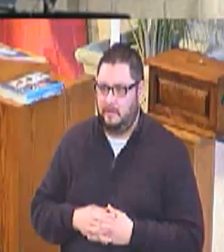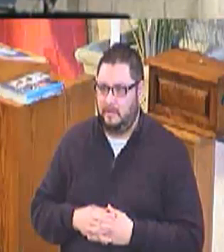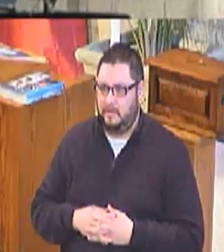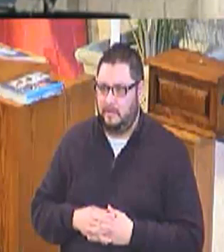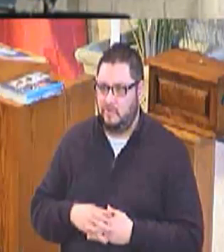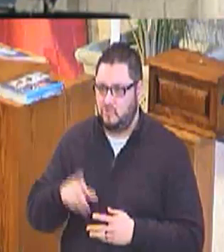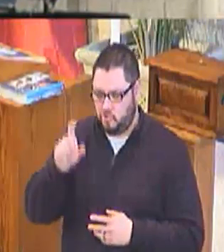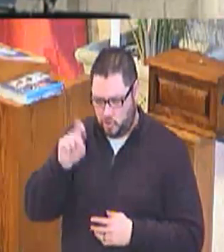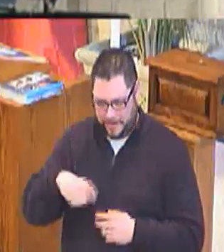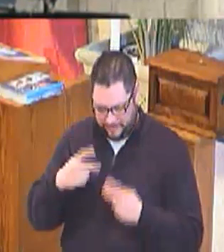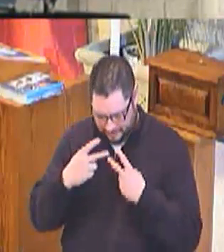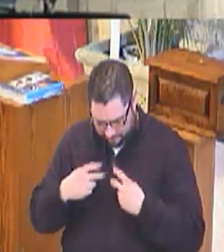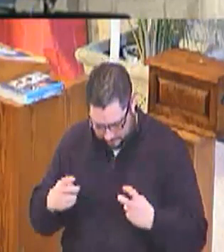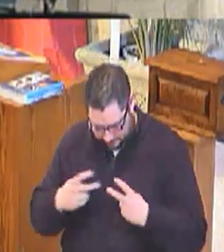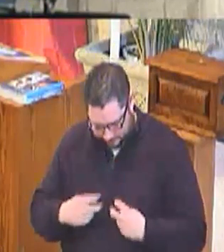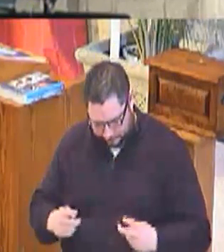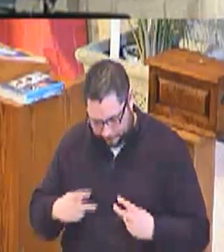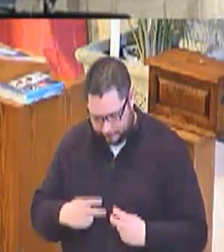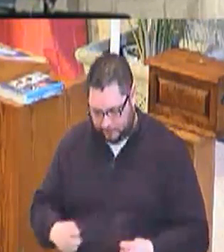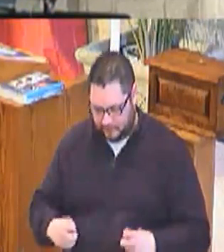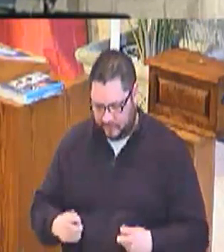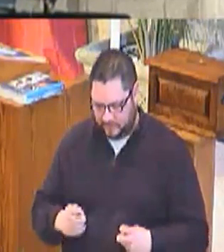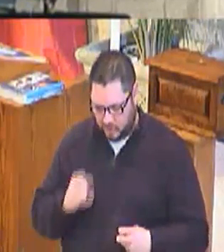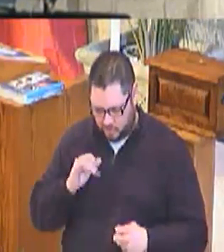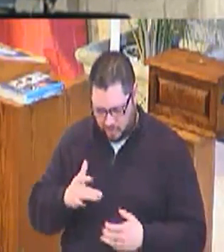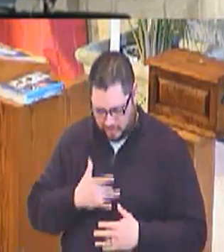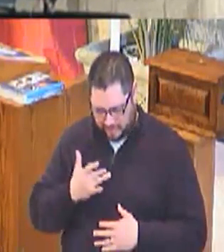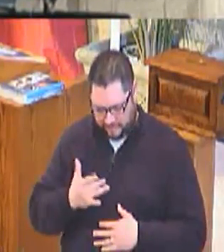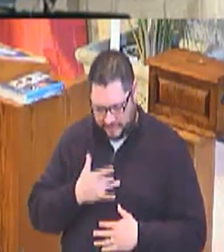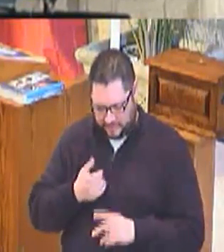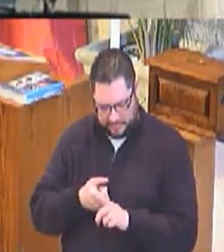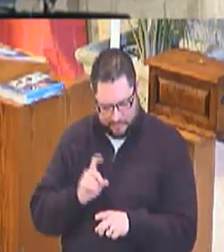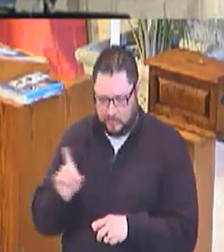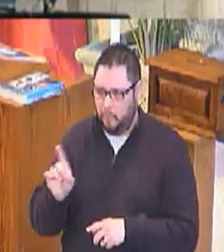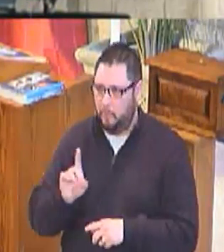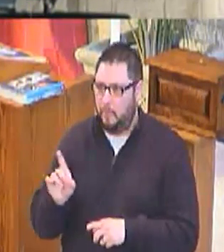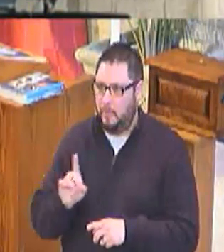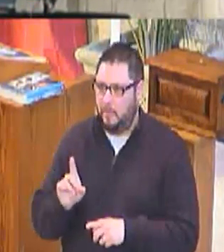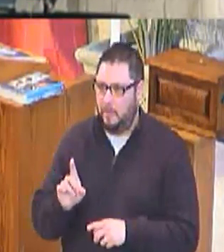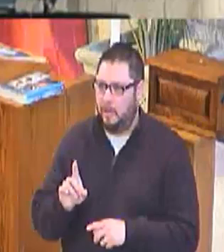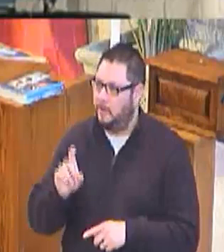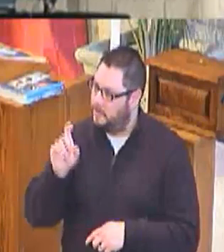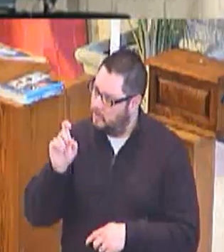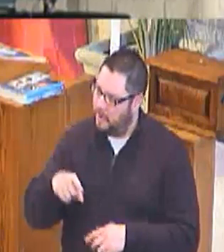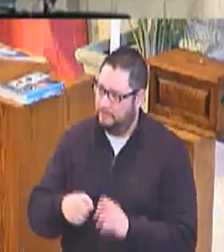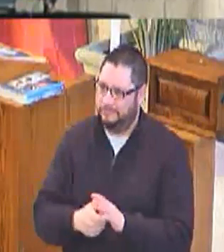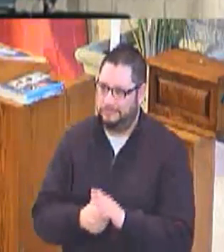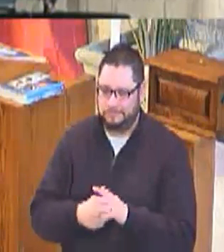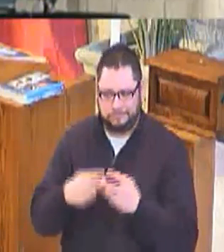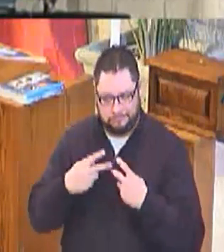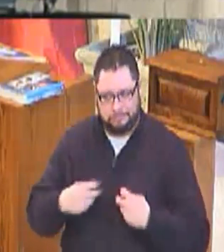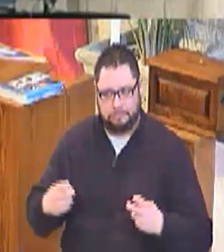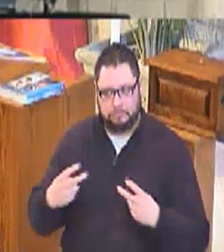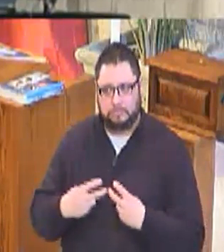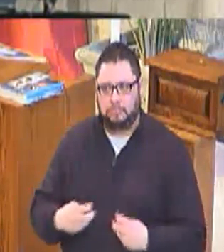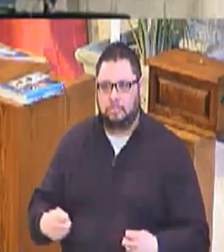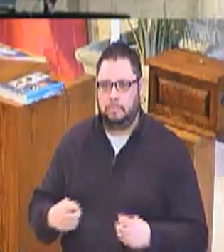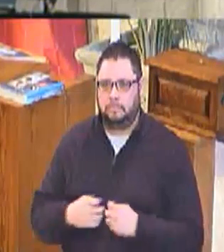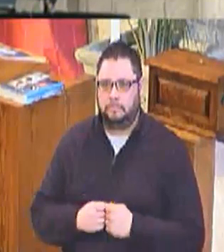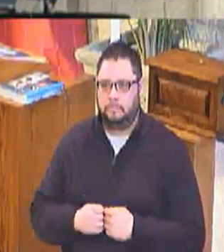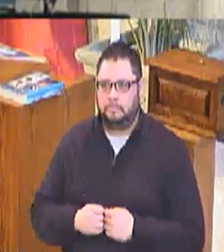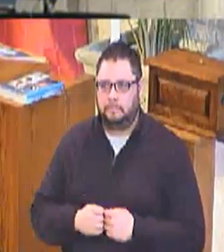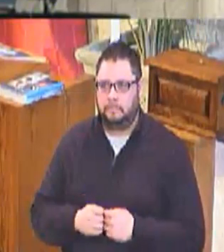You must take an inventory and see where these feelings come from. You must take an inventory.